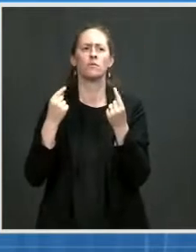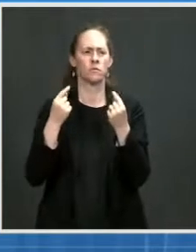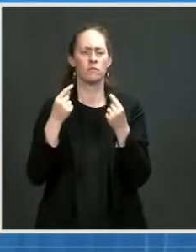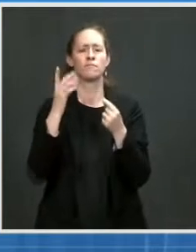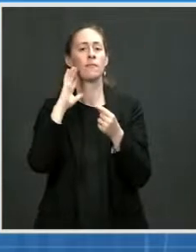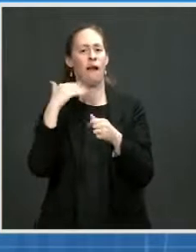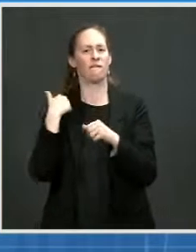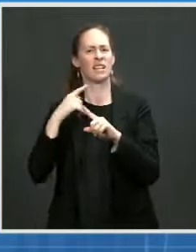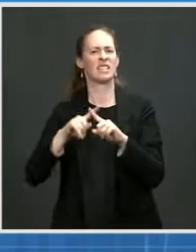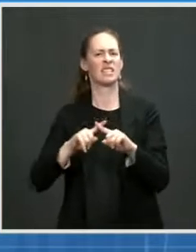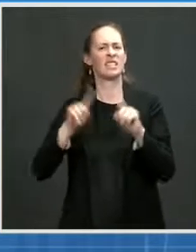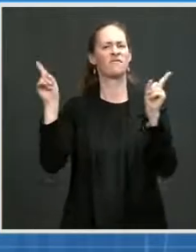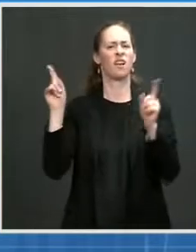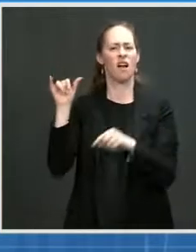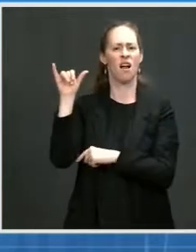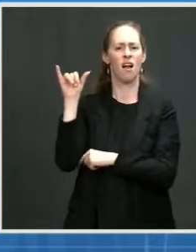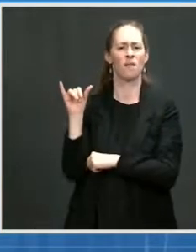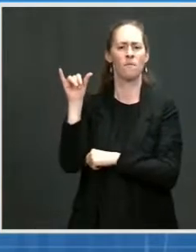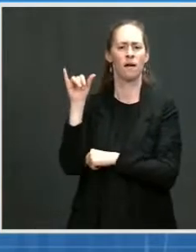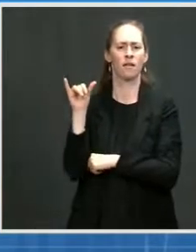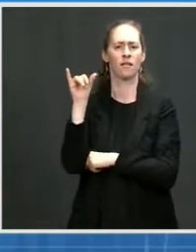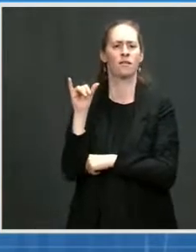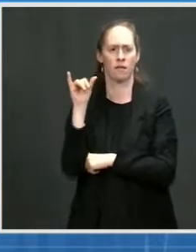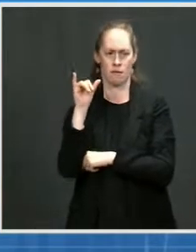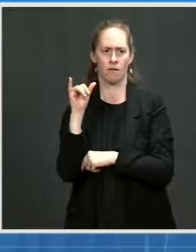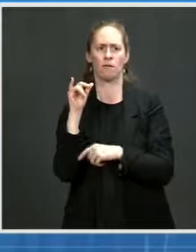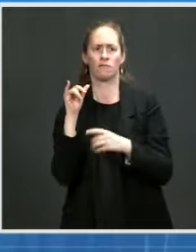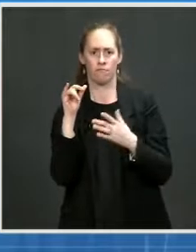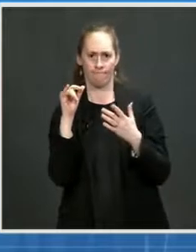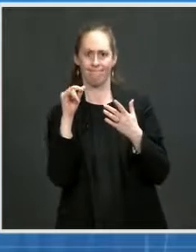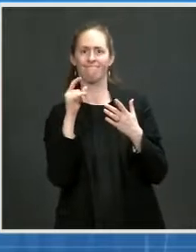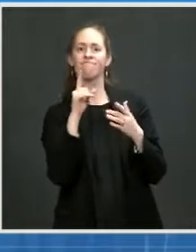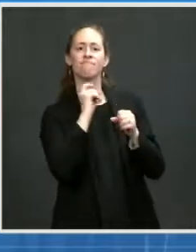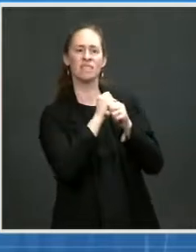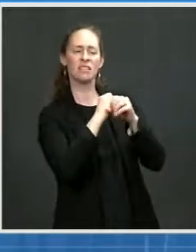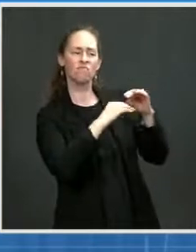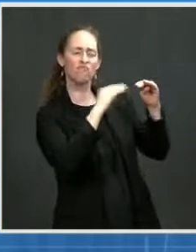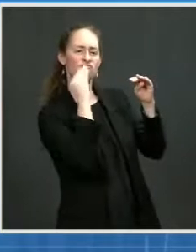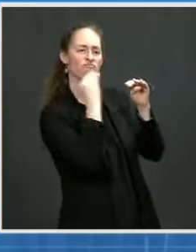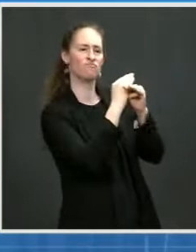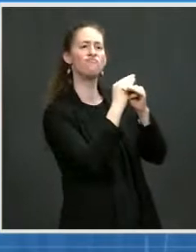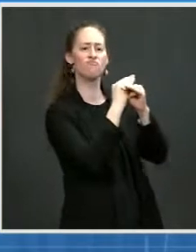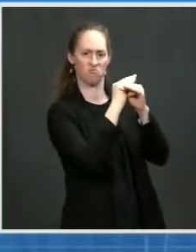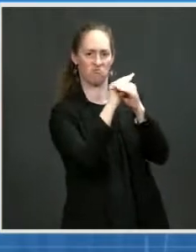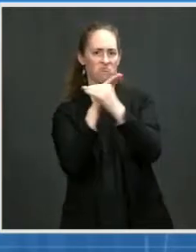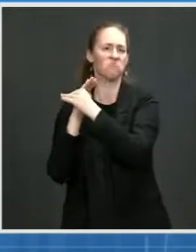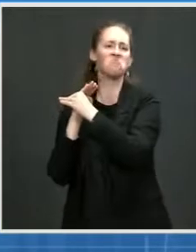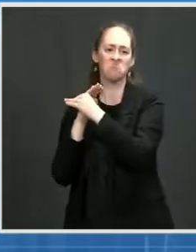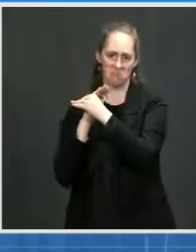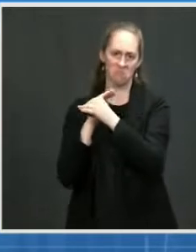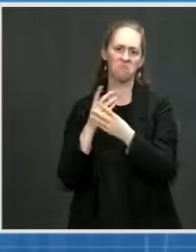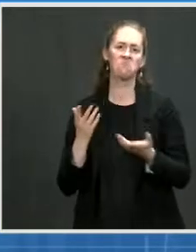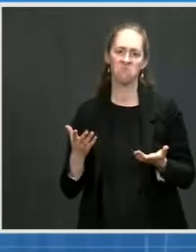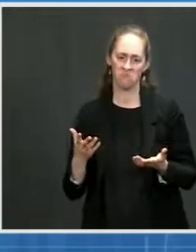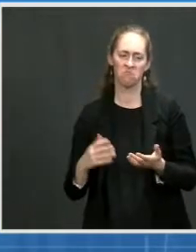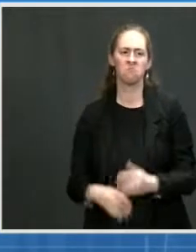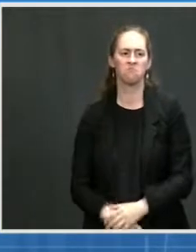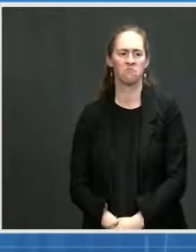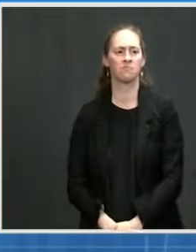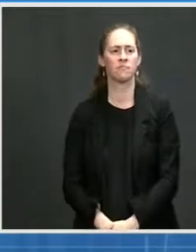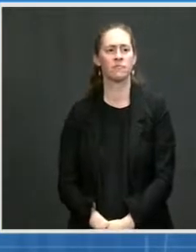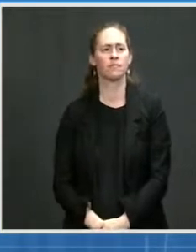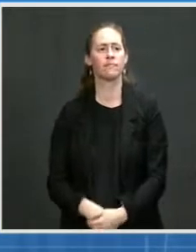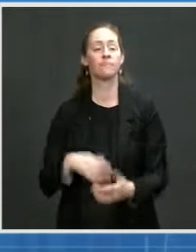substantial diminution in the risk of hospitalization or all-cause death compared to a placebo. This